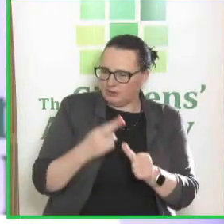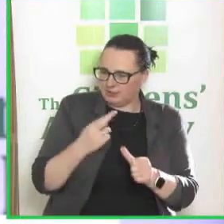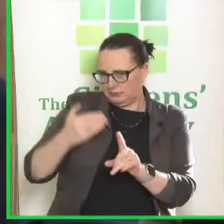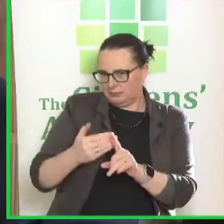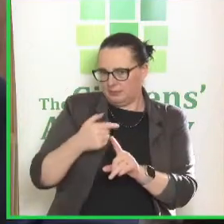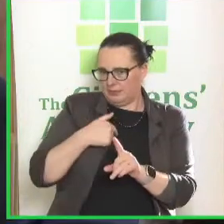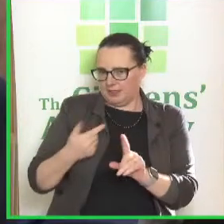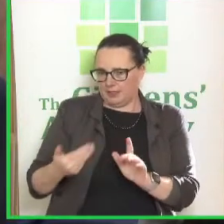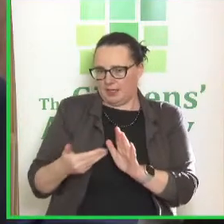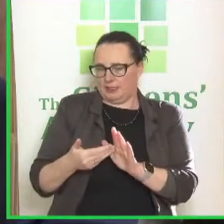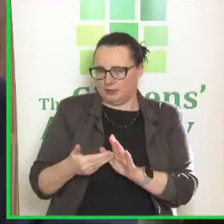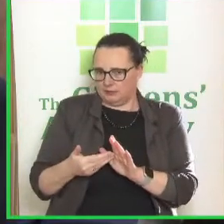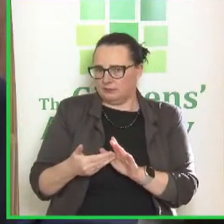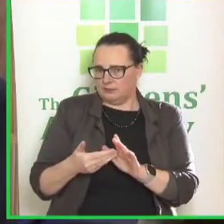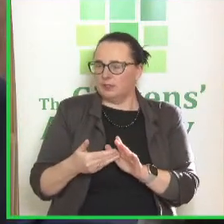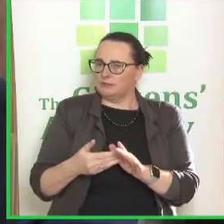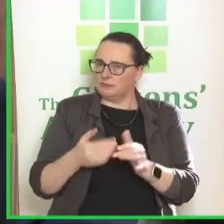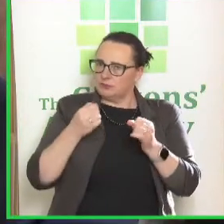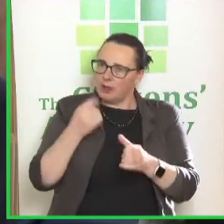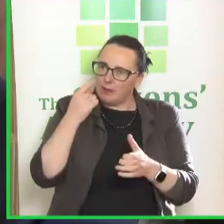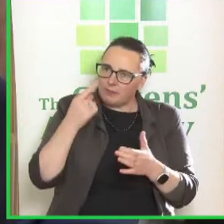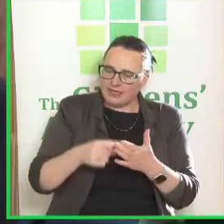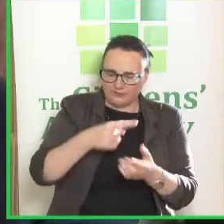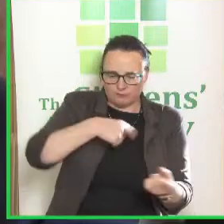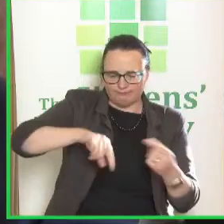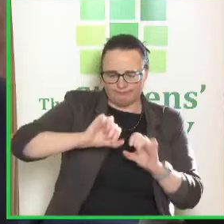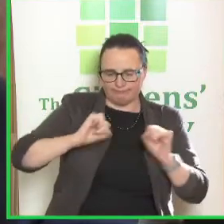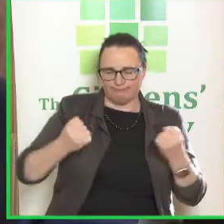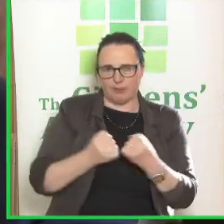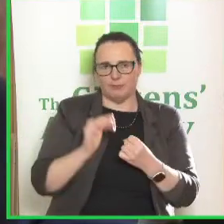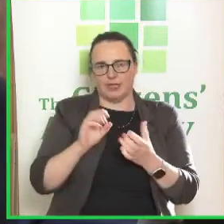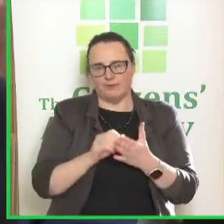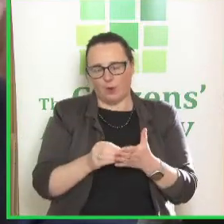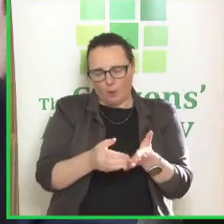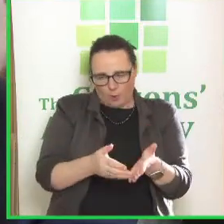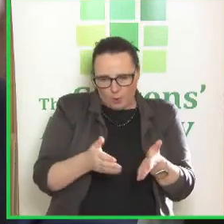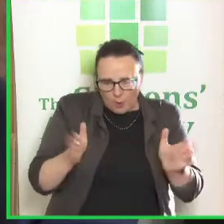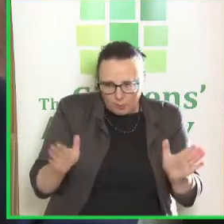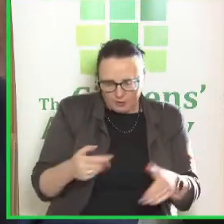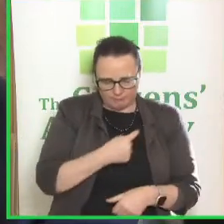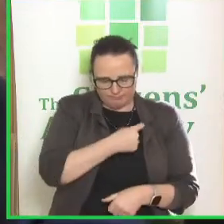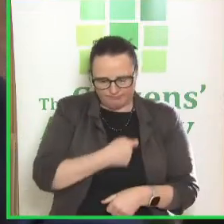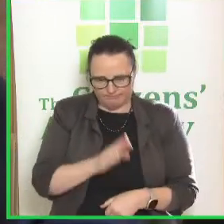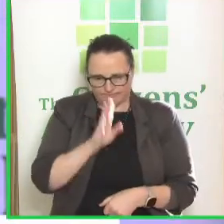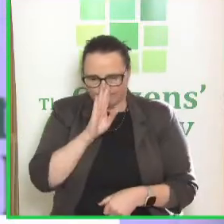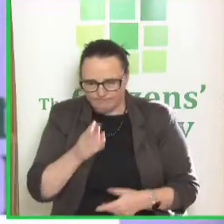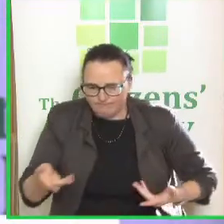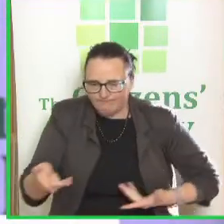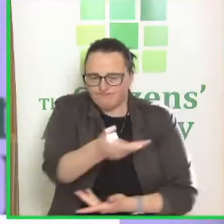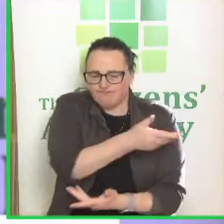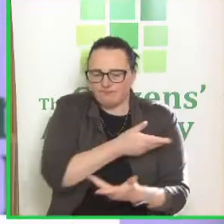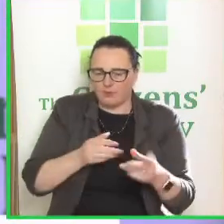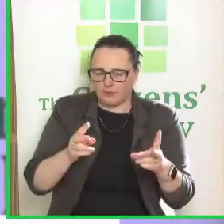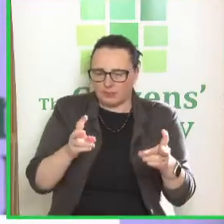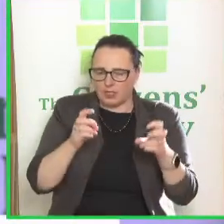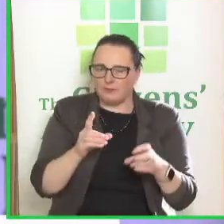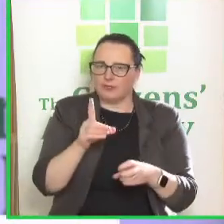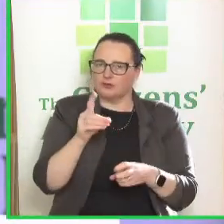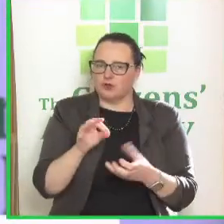the view that we as a society need to have an open and honest conversation about drug use in this